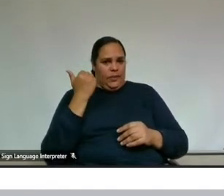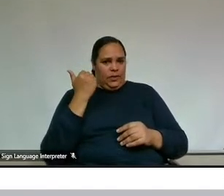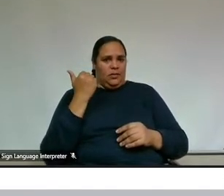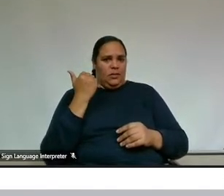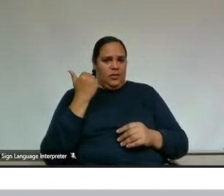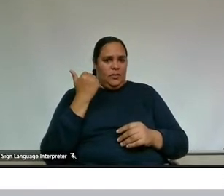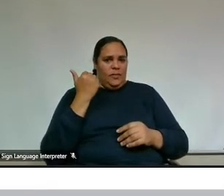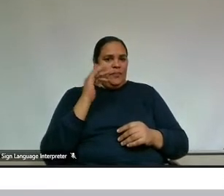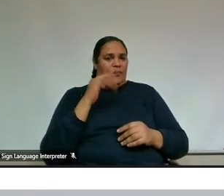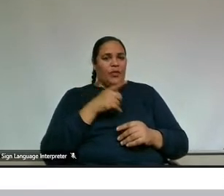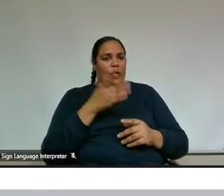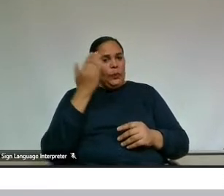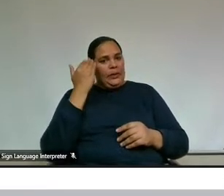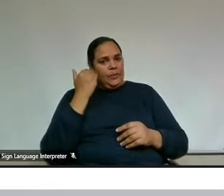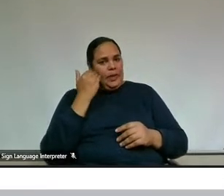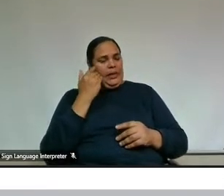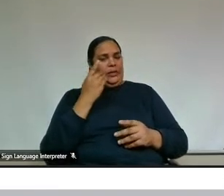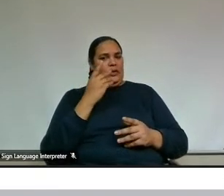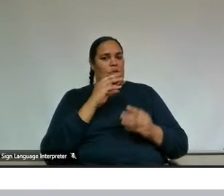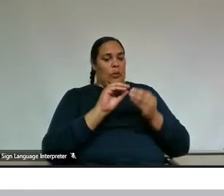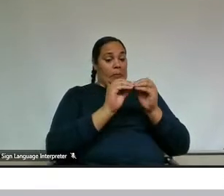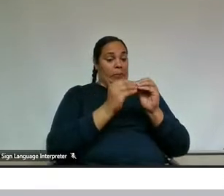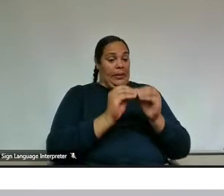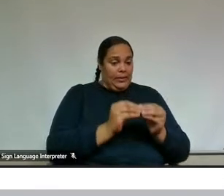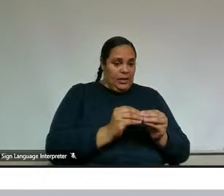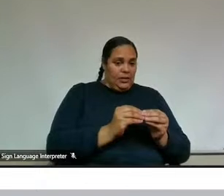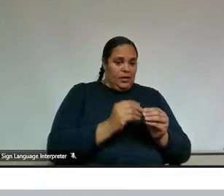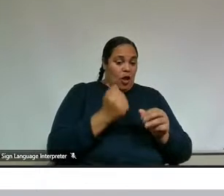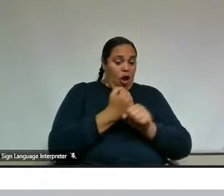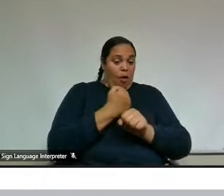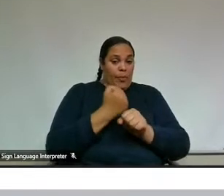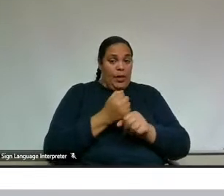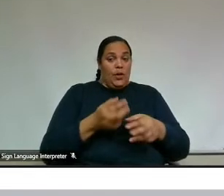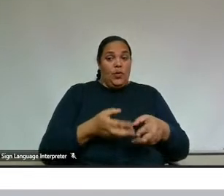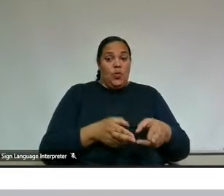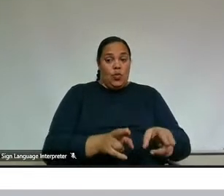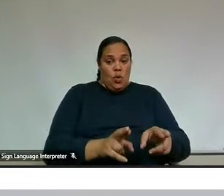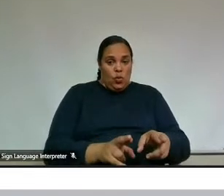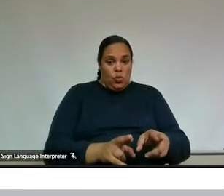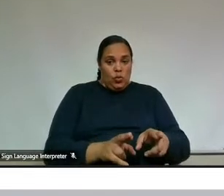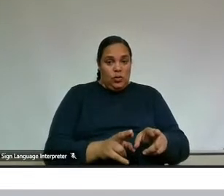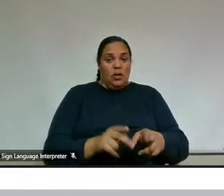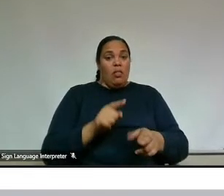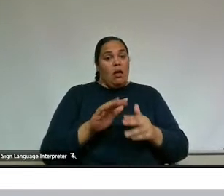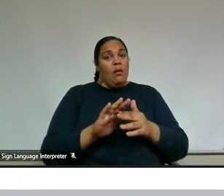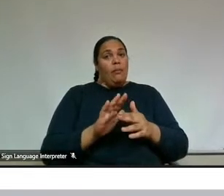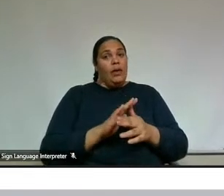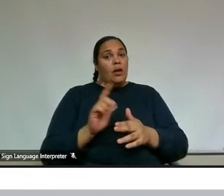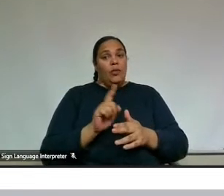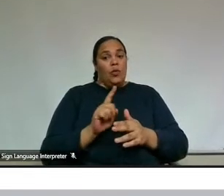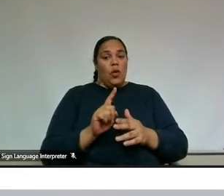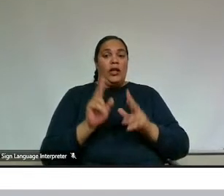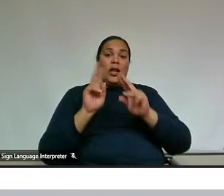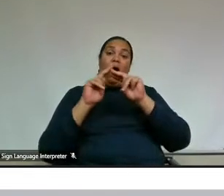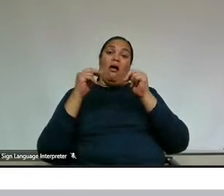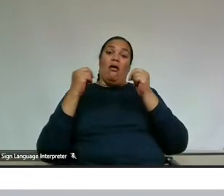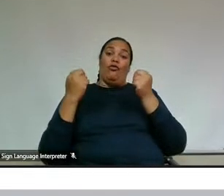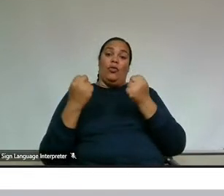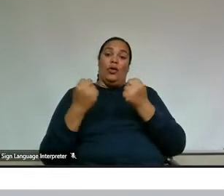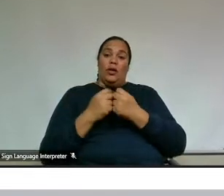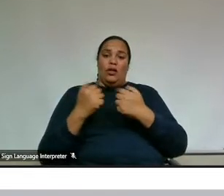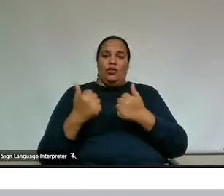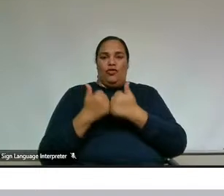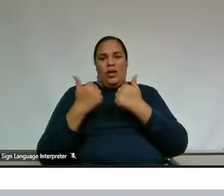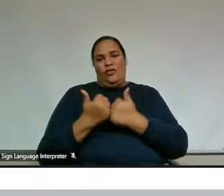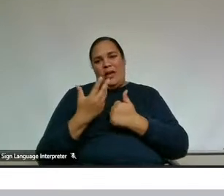to maintain and operate roads, which becomes a national